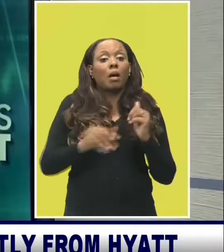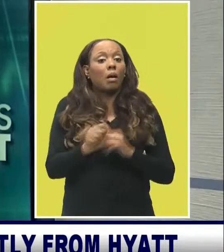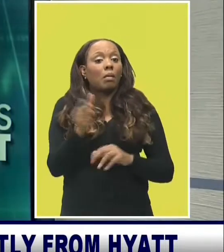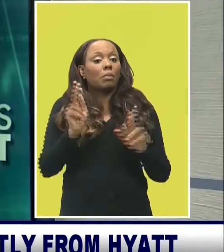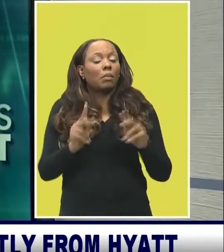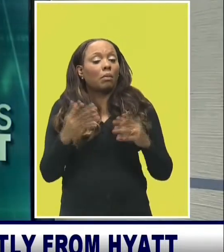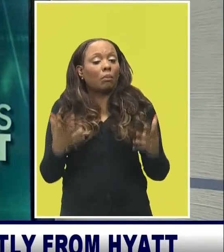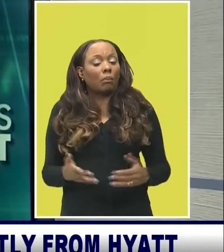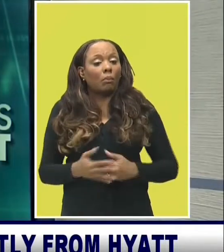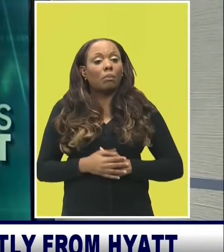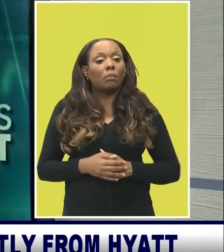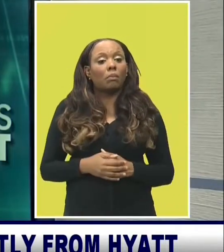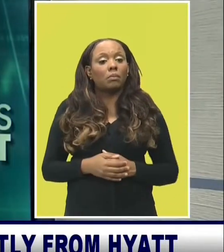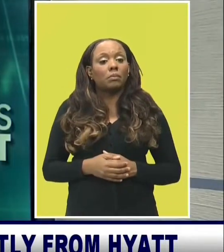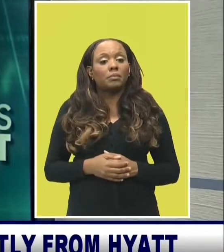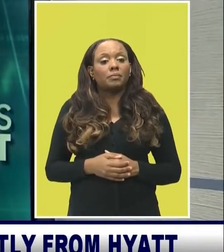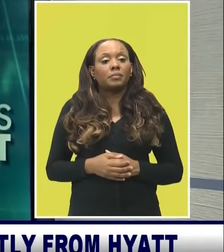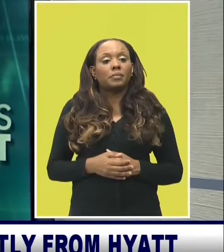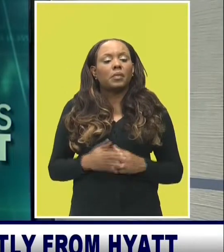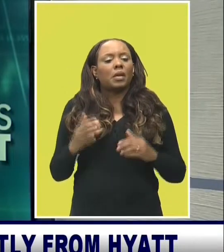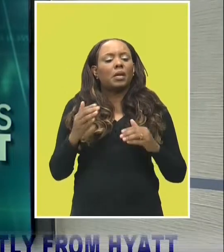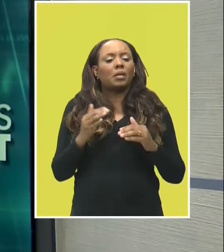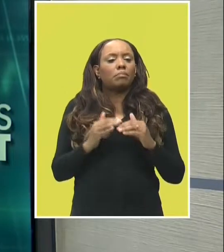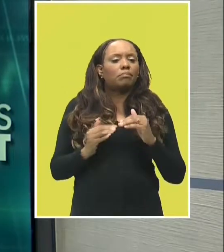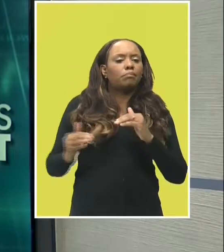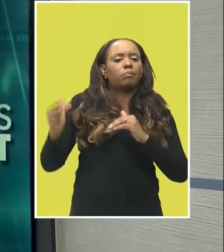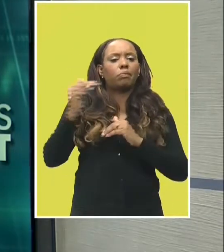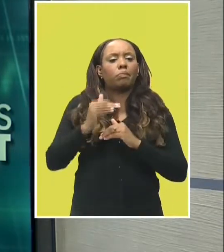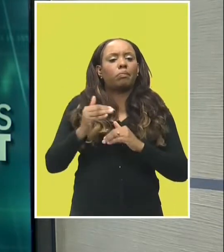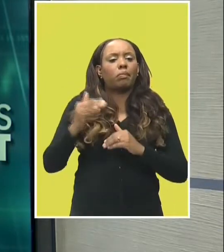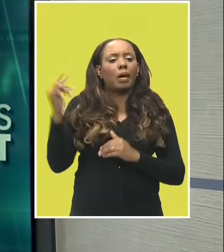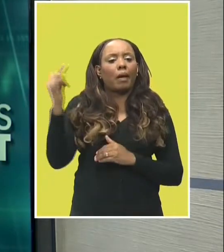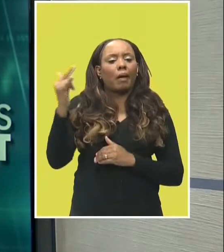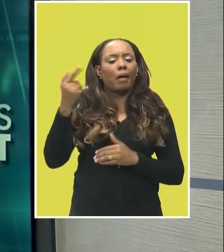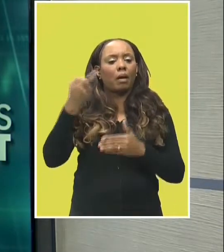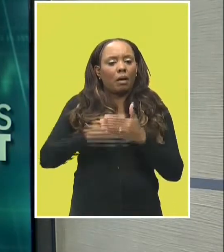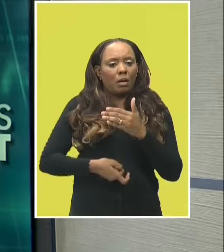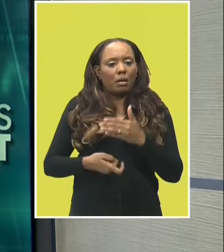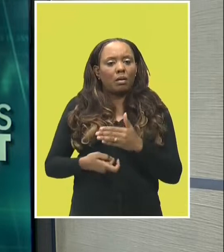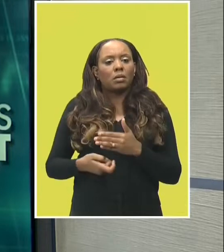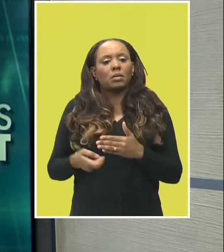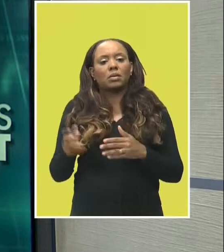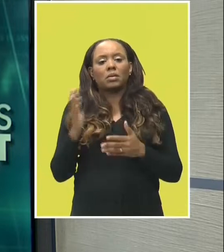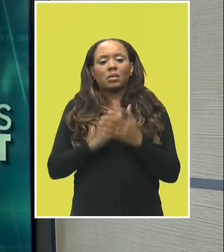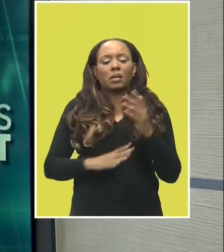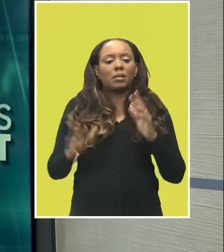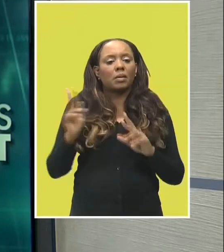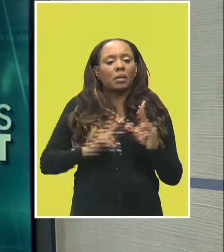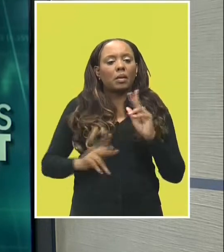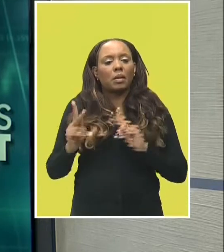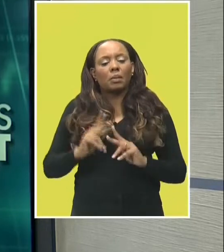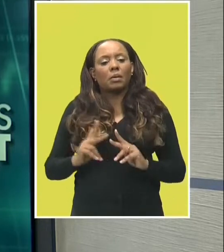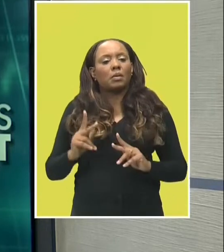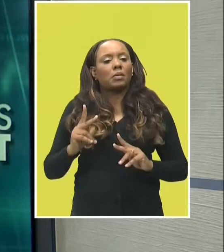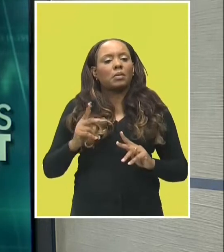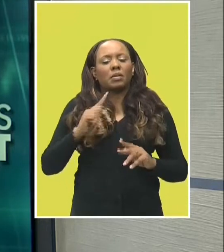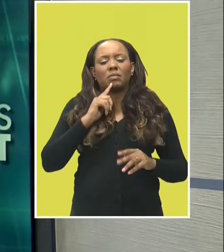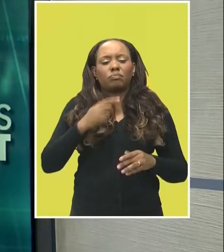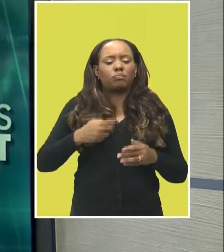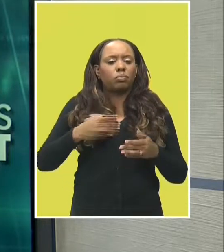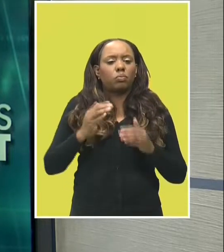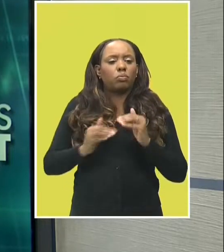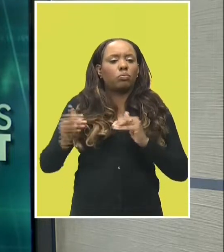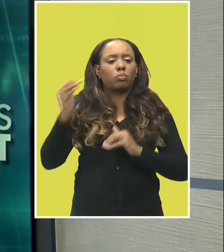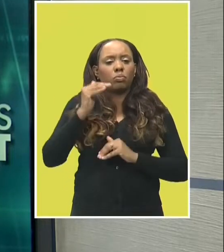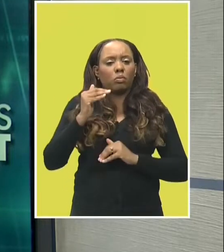Although high airfares have become a deterrent for intra-regional travel, The St. Lucia Tourism Authority is doing its part